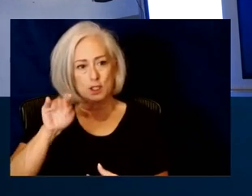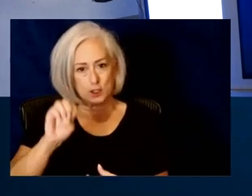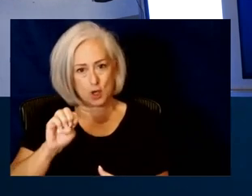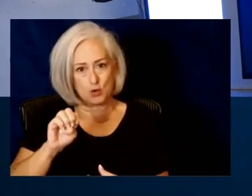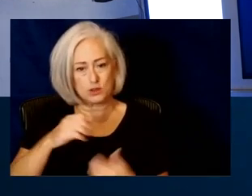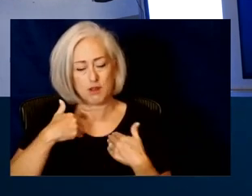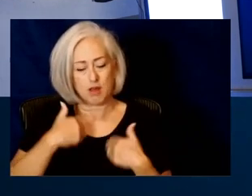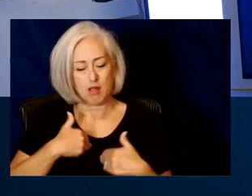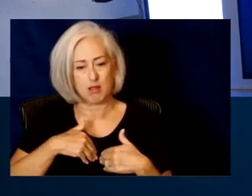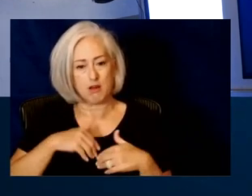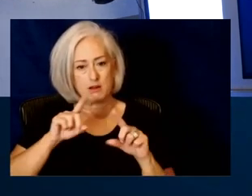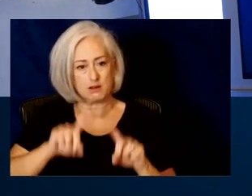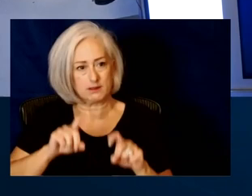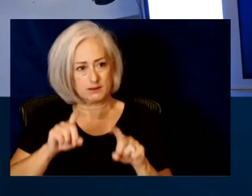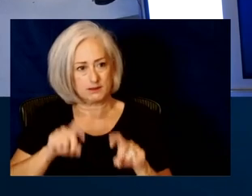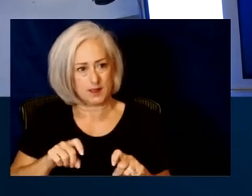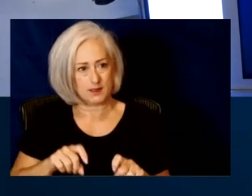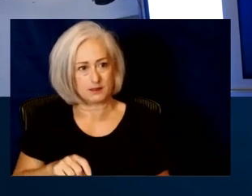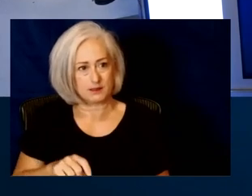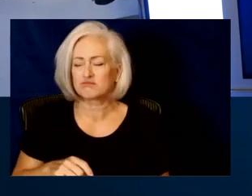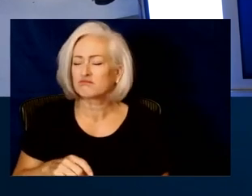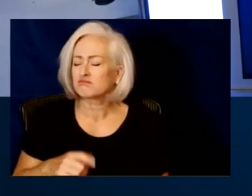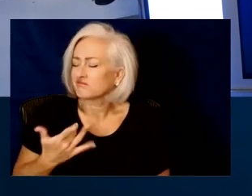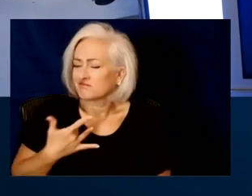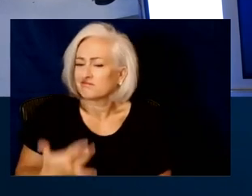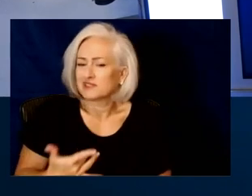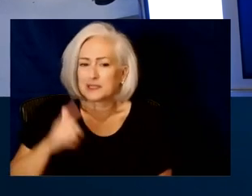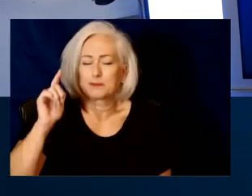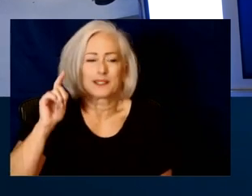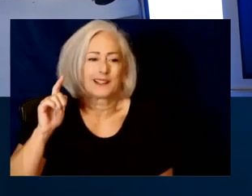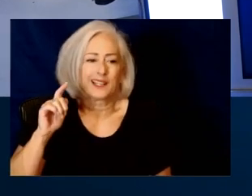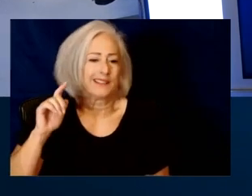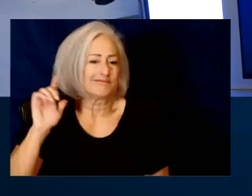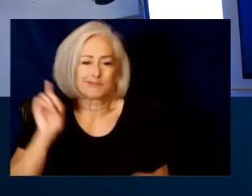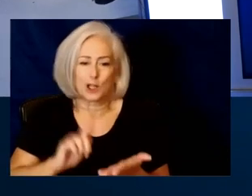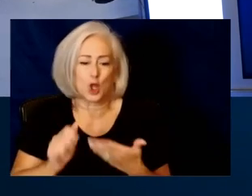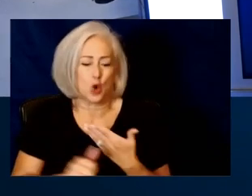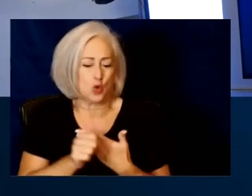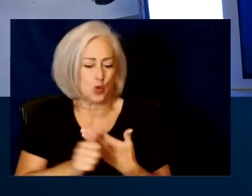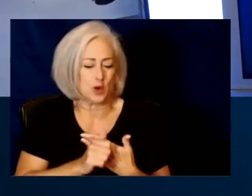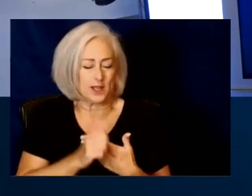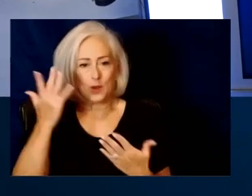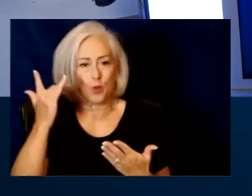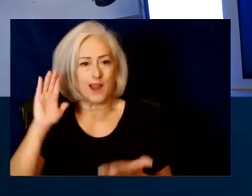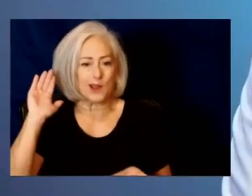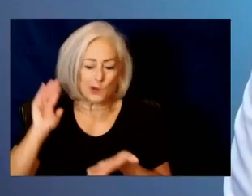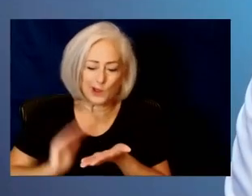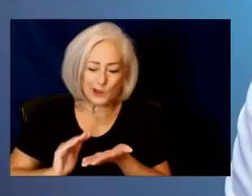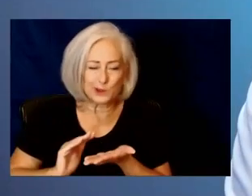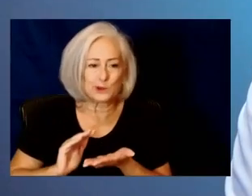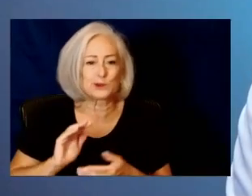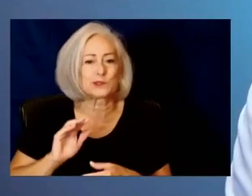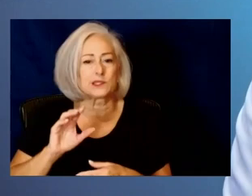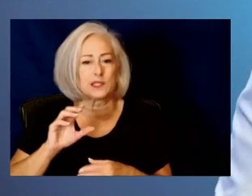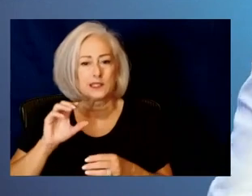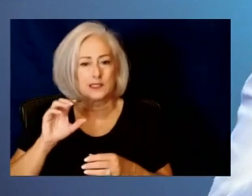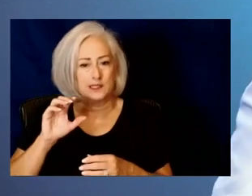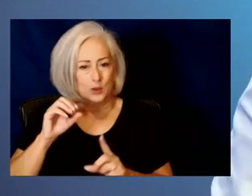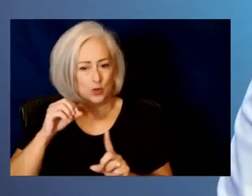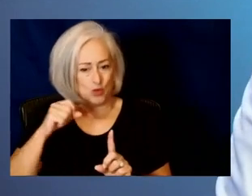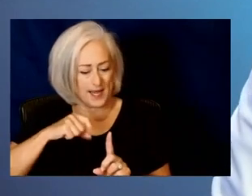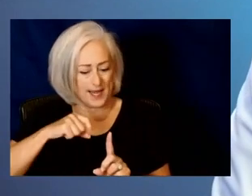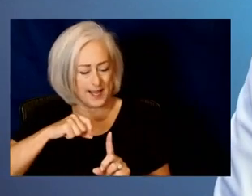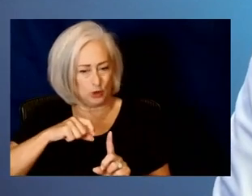low, Mario, because the background radiation, the radiation from this is so much reduced from a standard CT. Yeah, so I think Dr.